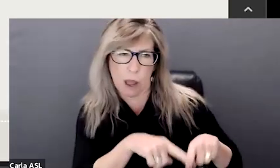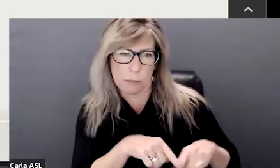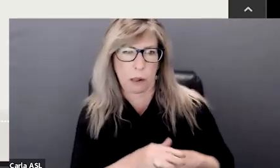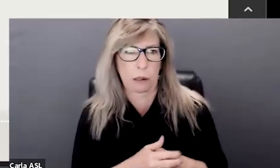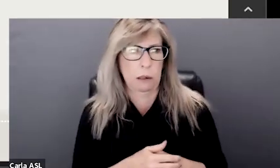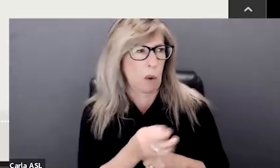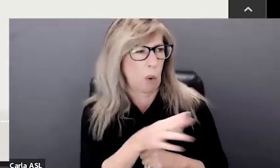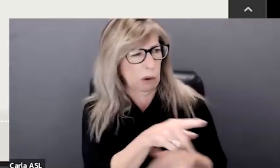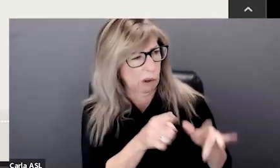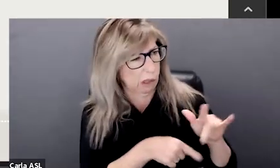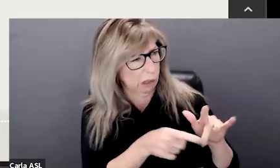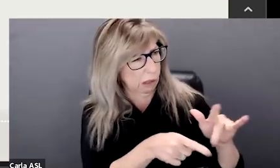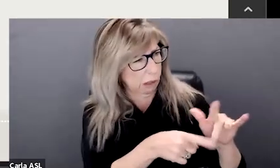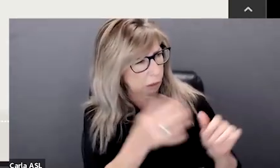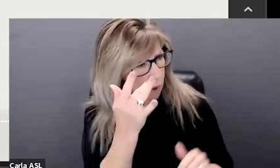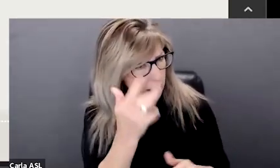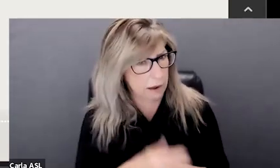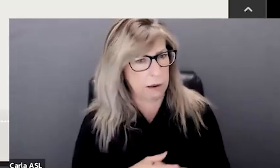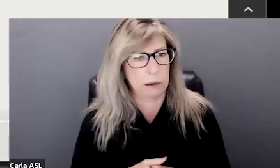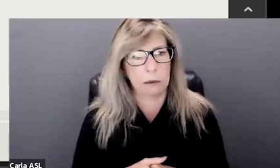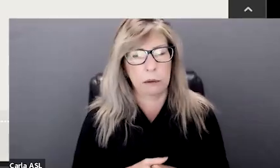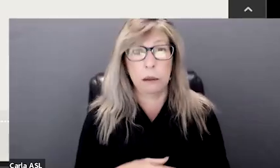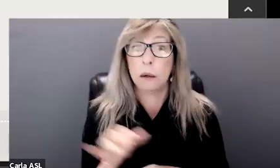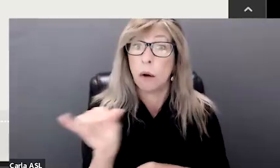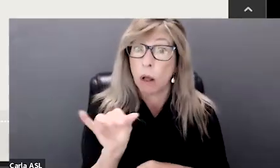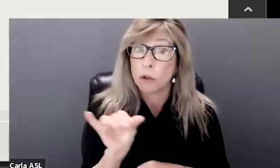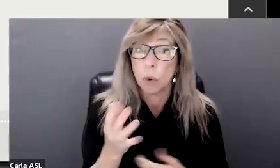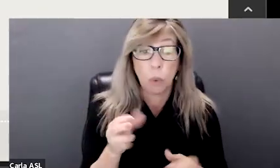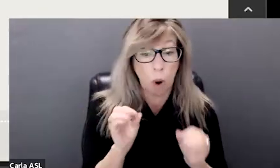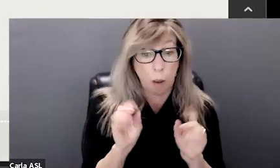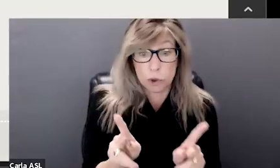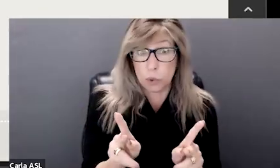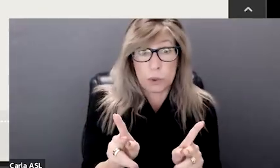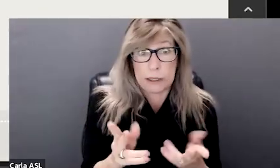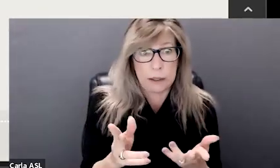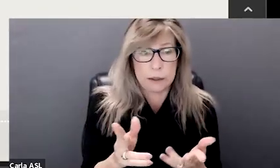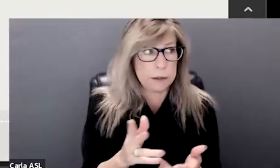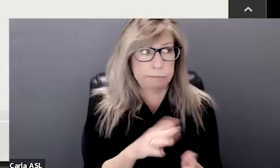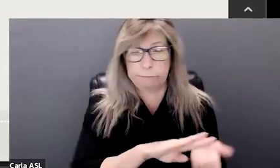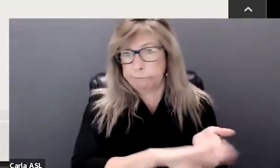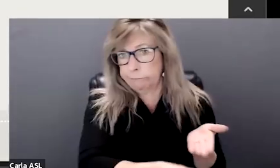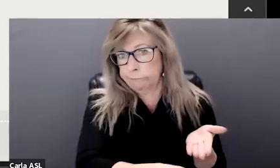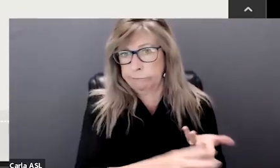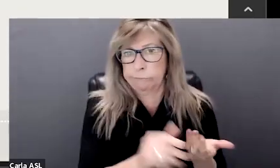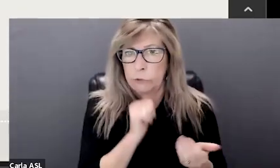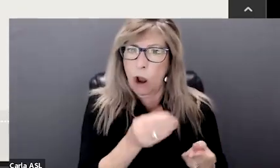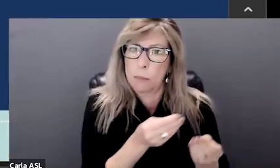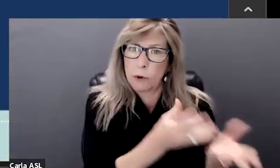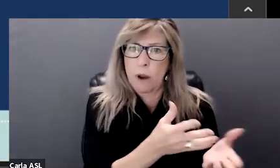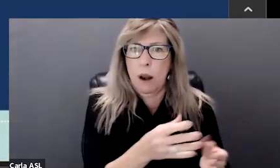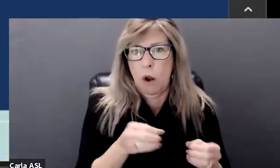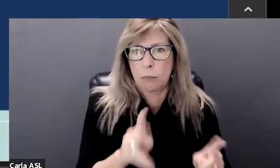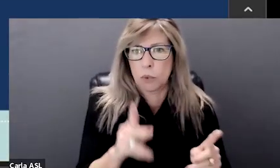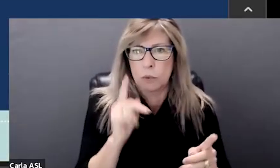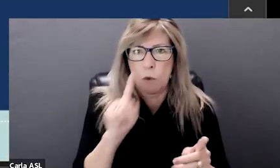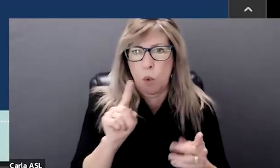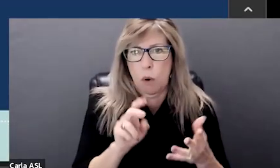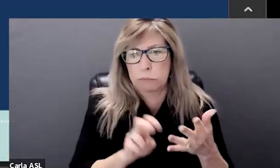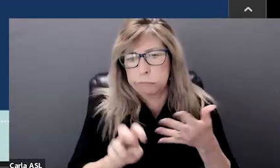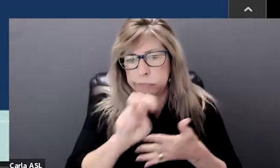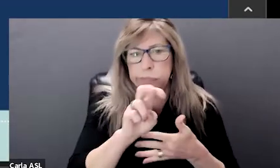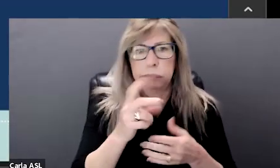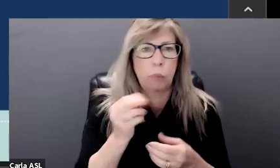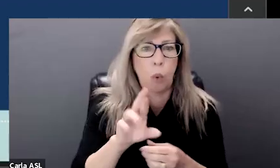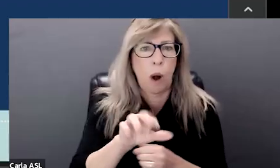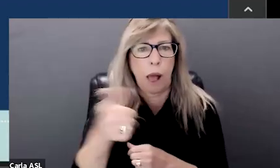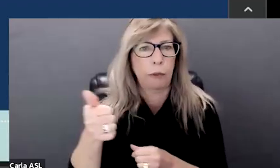exclusion from opportunities as well. On slide 20, I am going to just read through the